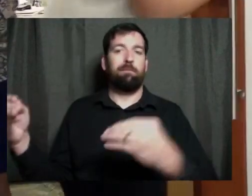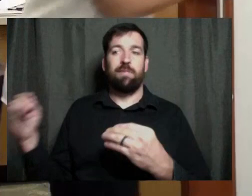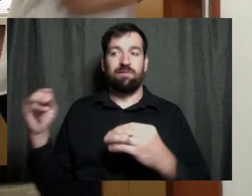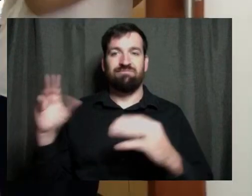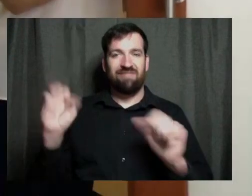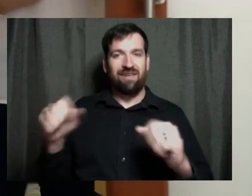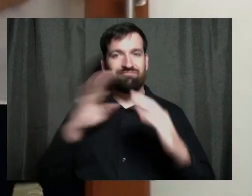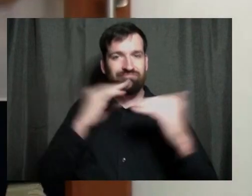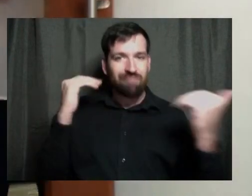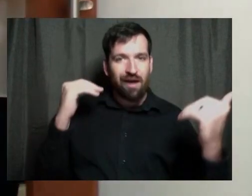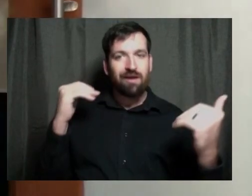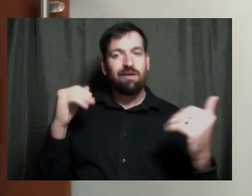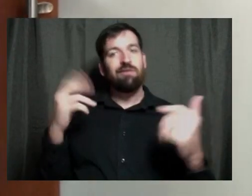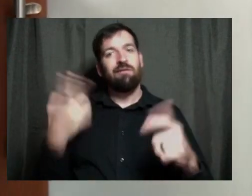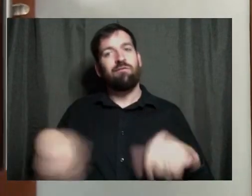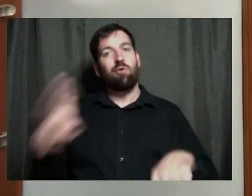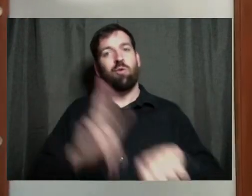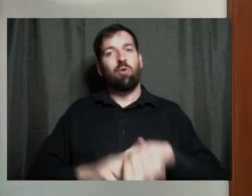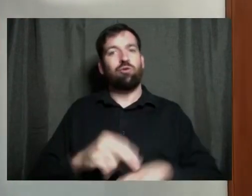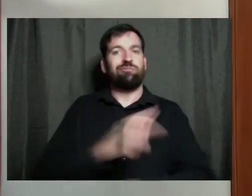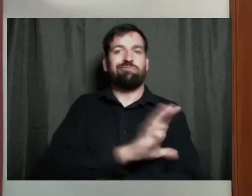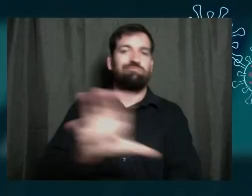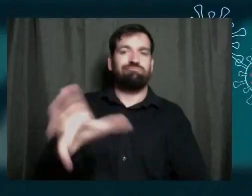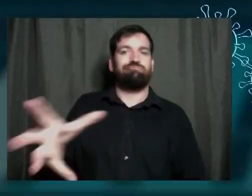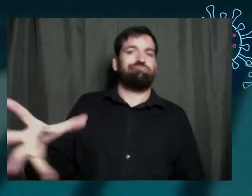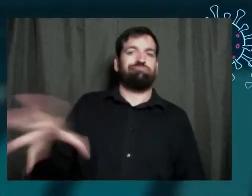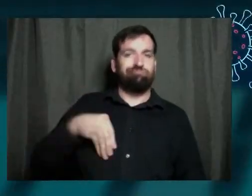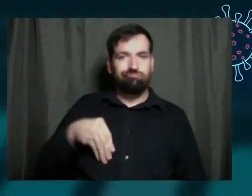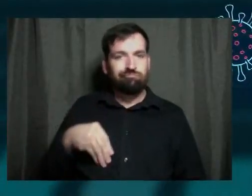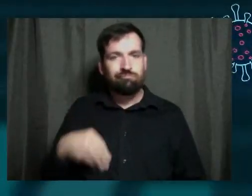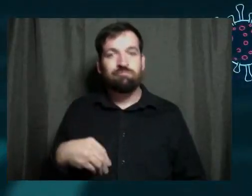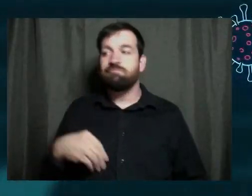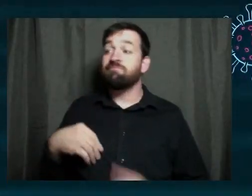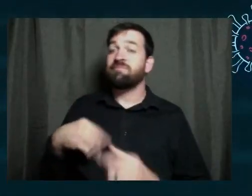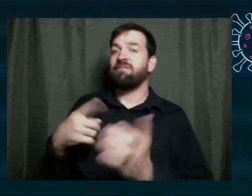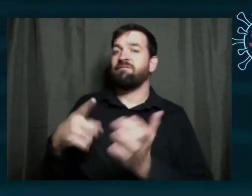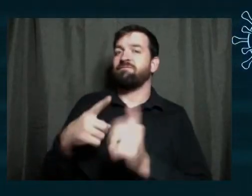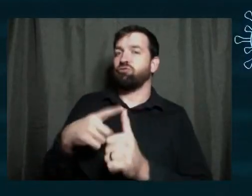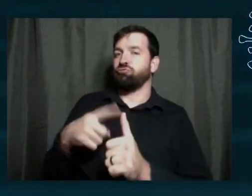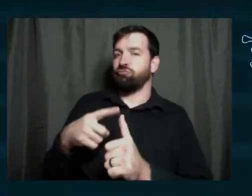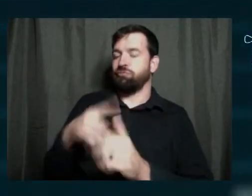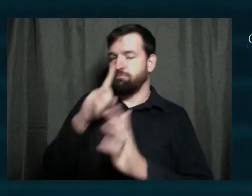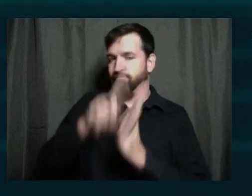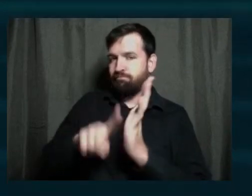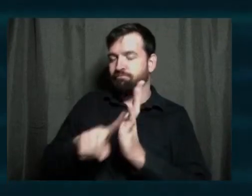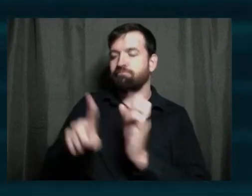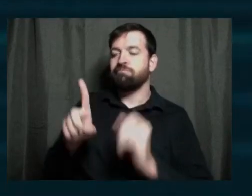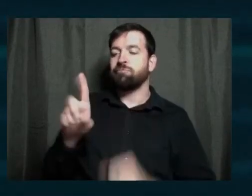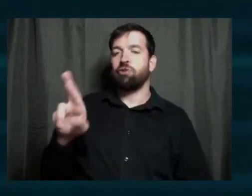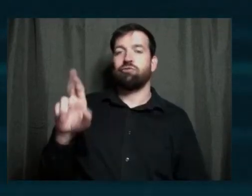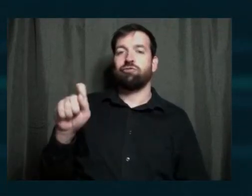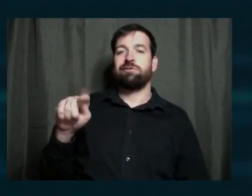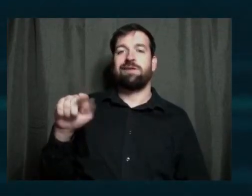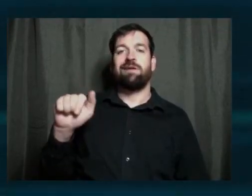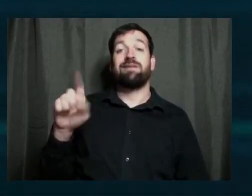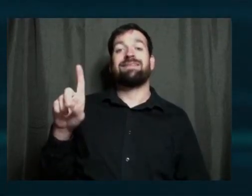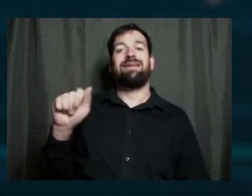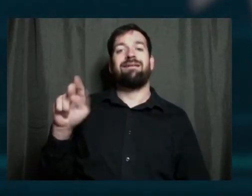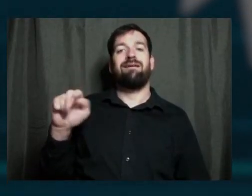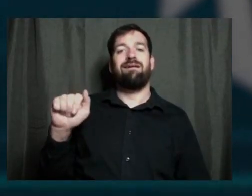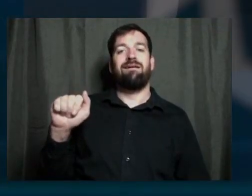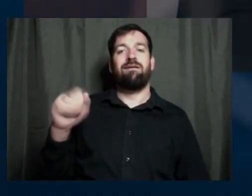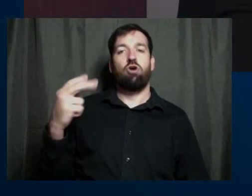take their power back. But first, let's check in with Dr. Dana Hawkinson, Medical Director of Infection Prevention and Control. Good morning